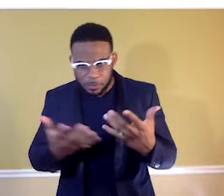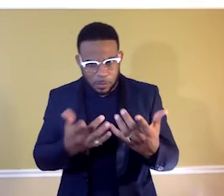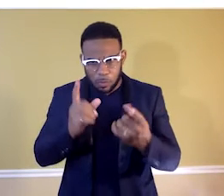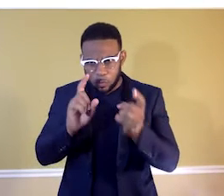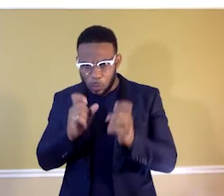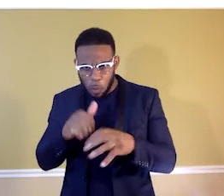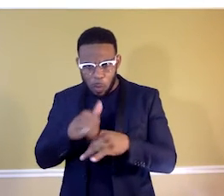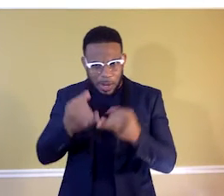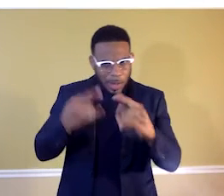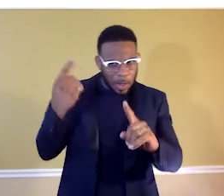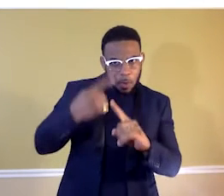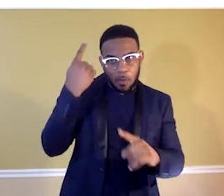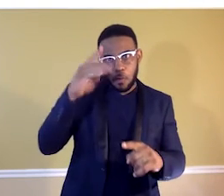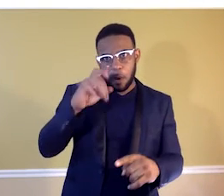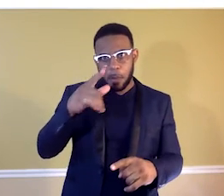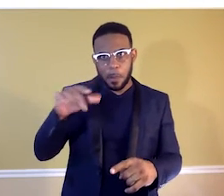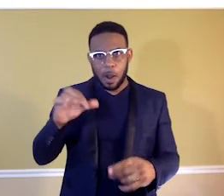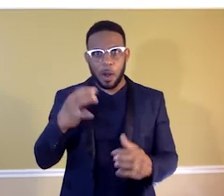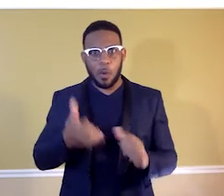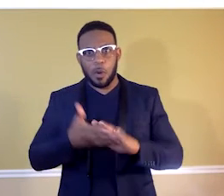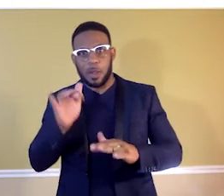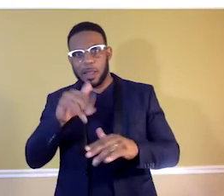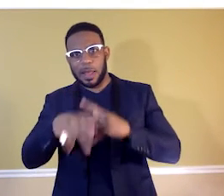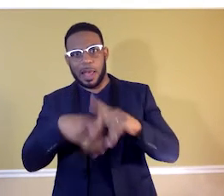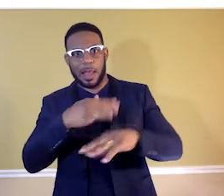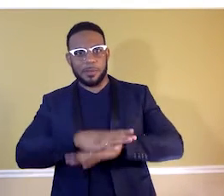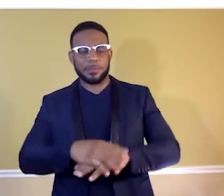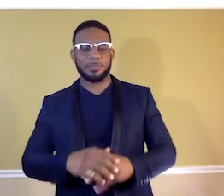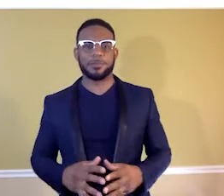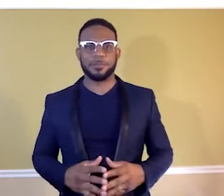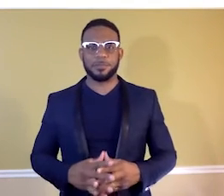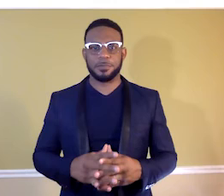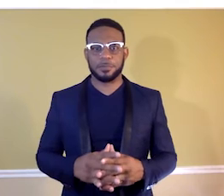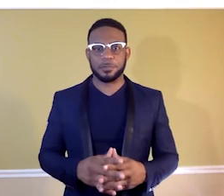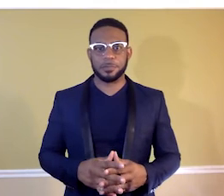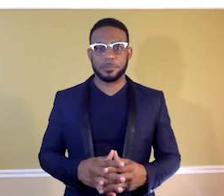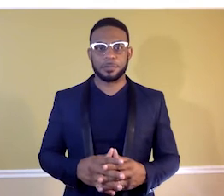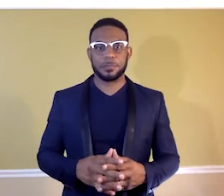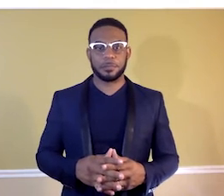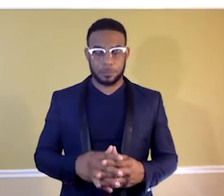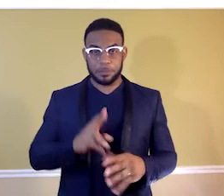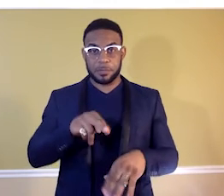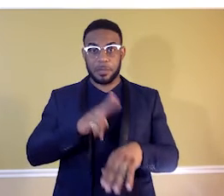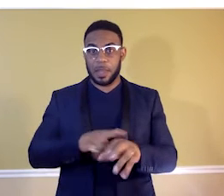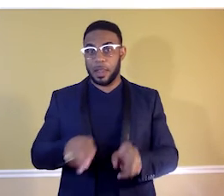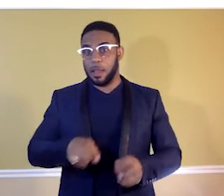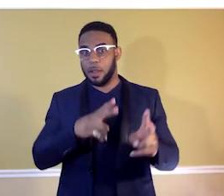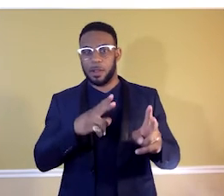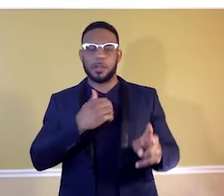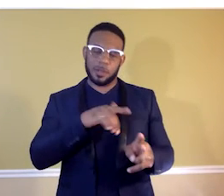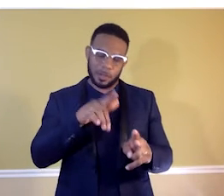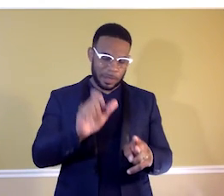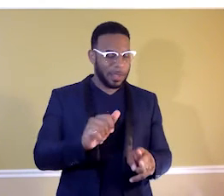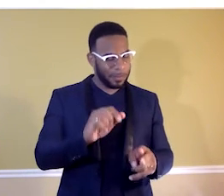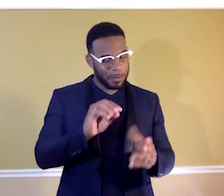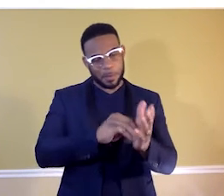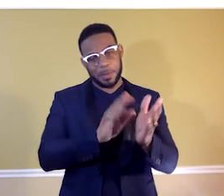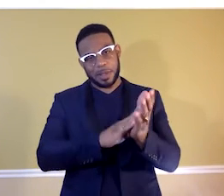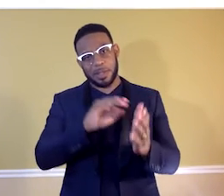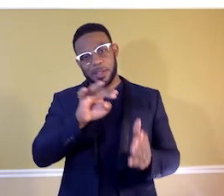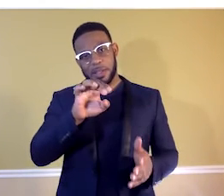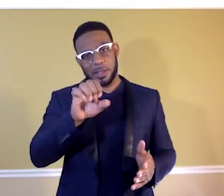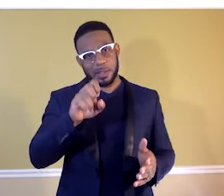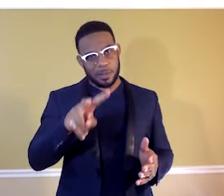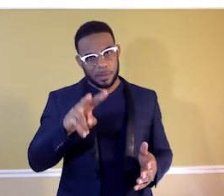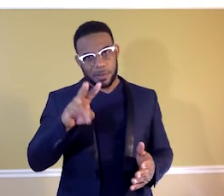the end goals for bloggers that want to write on this platform. Native upload. So right now you have to put a CSV